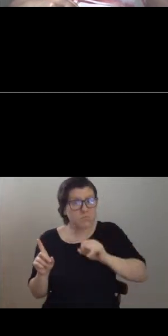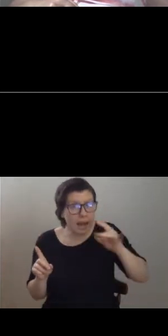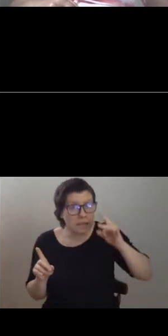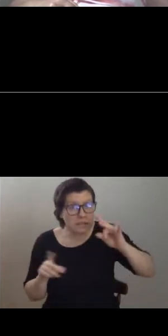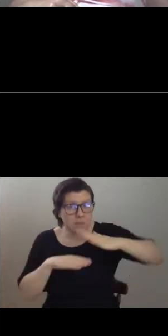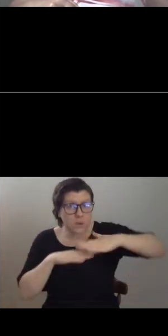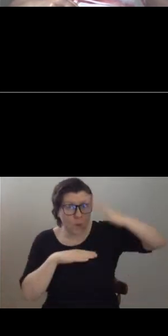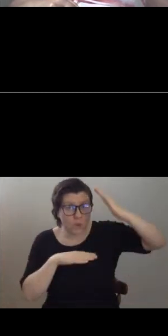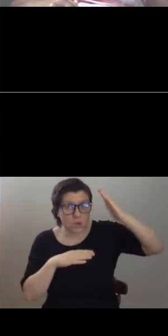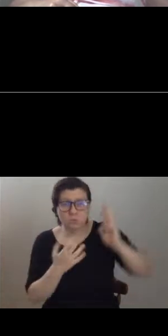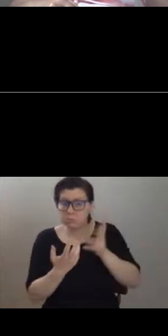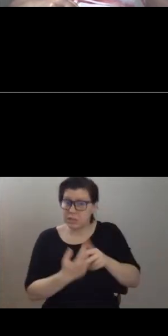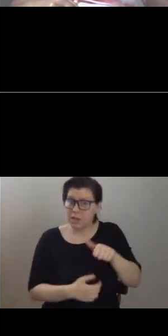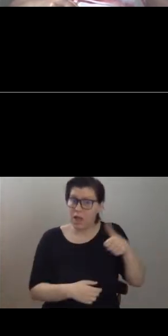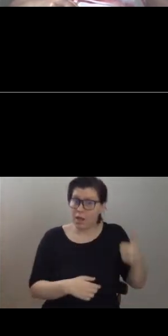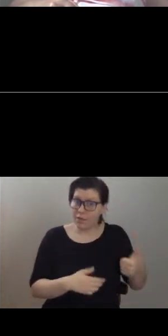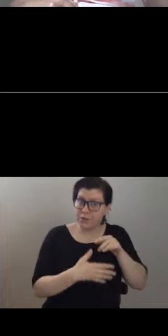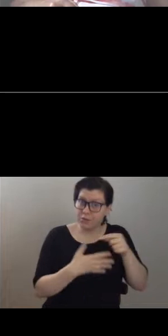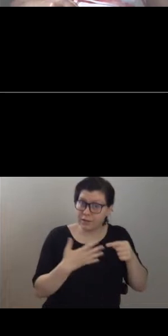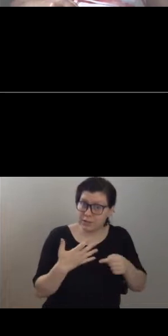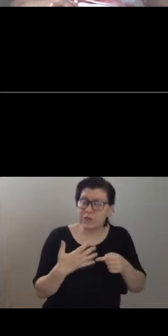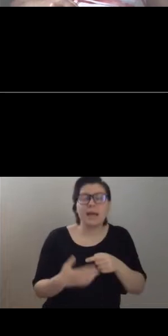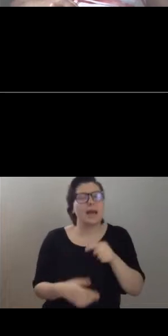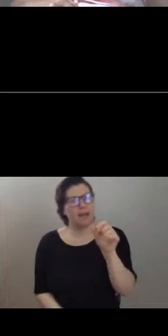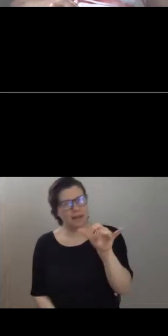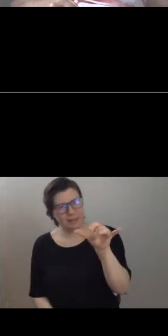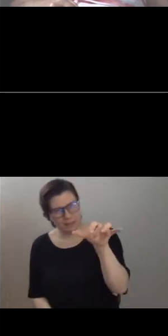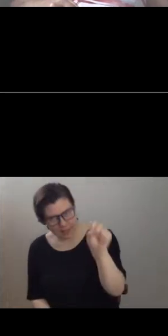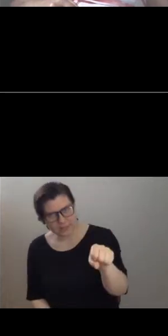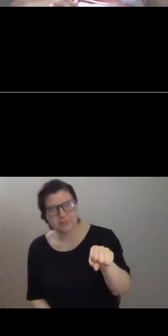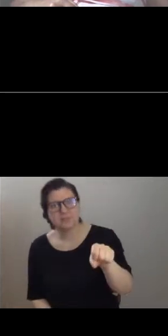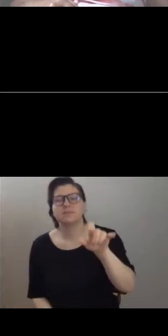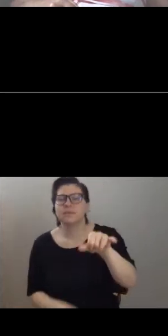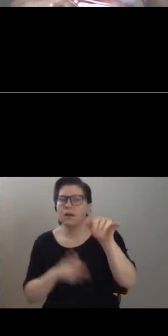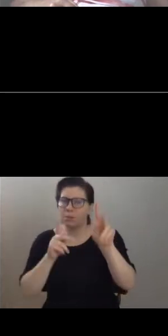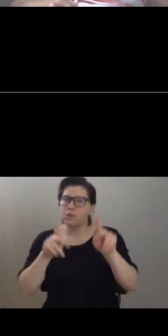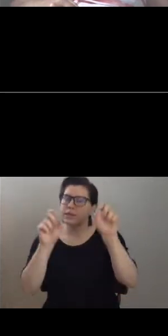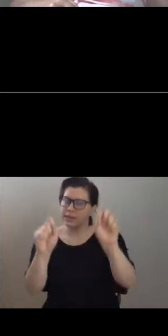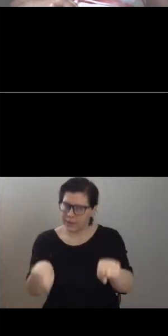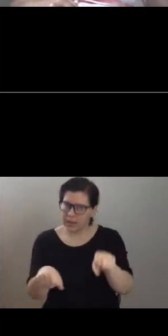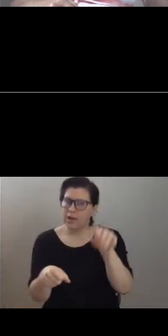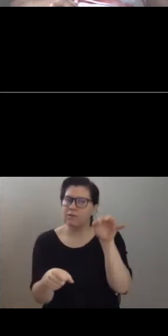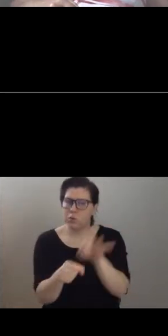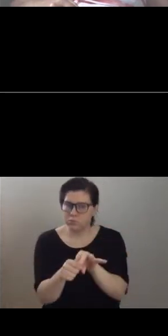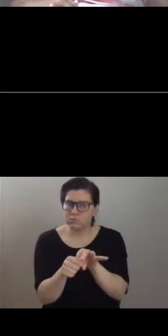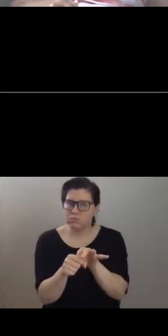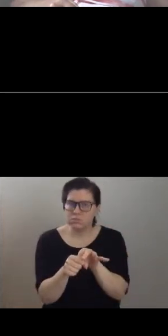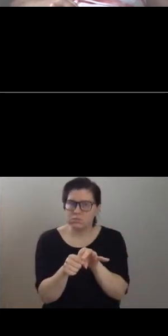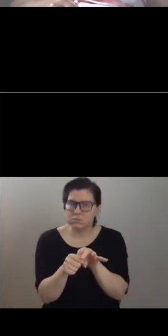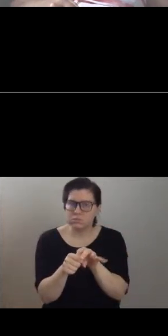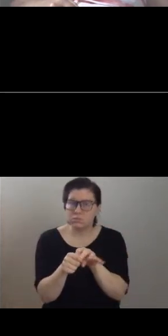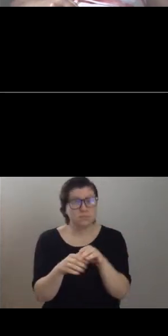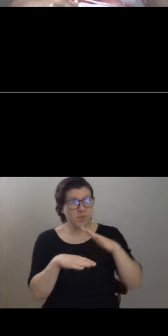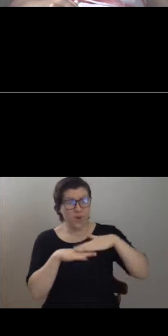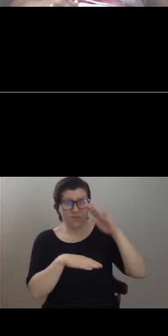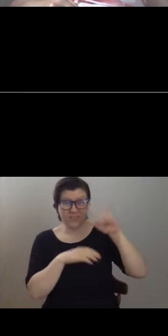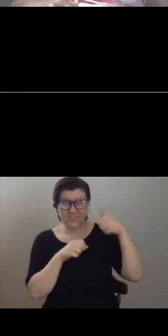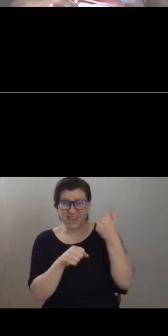criteria? Then yes, a person is entitled to vote. Over 10 years ago, when I was a